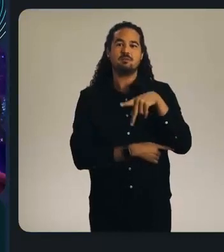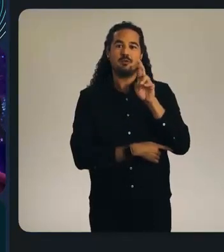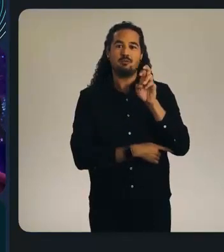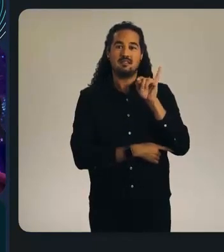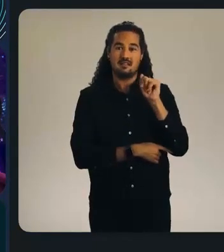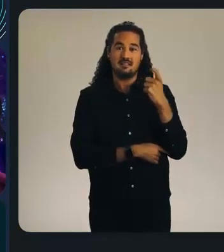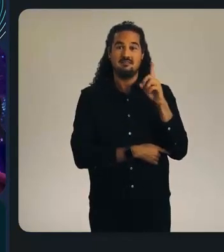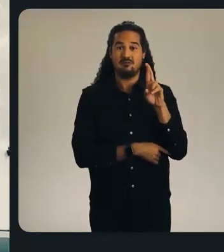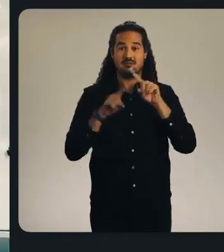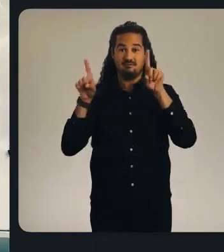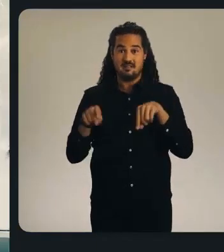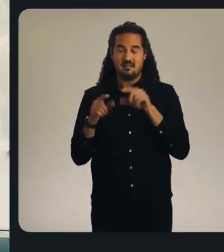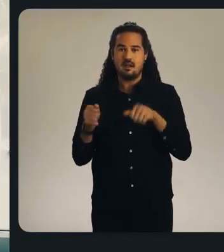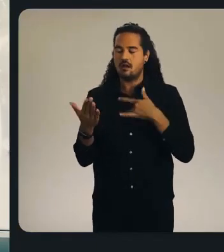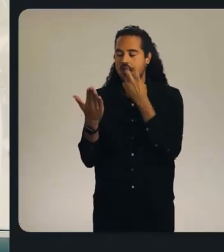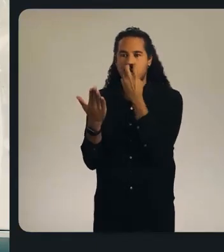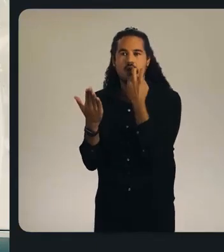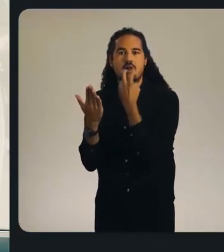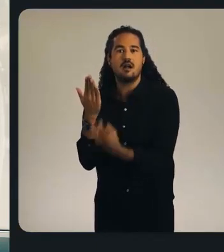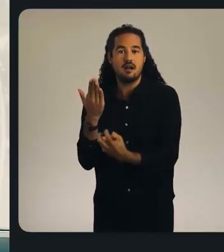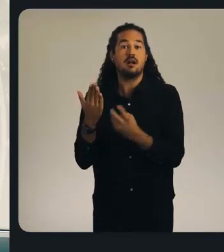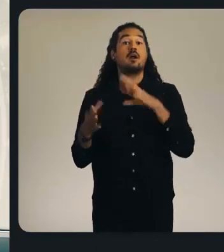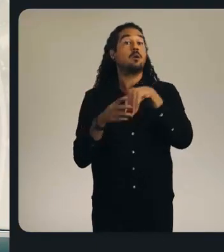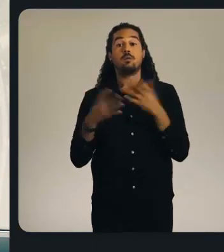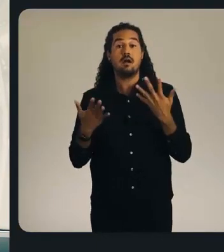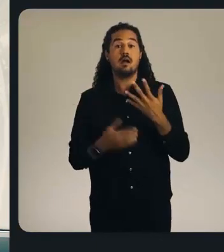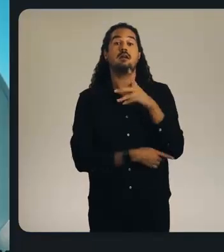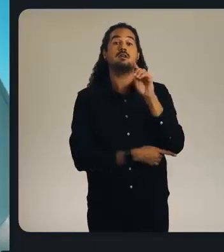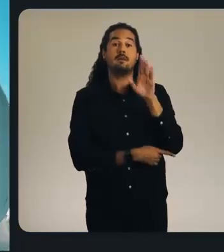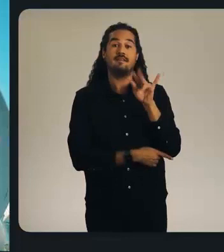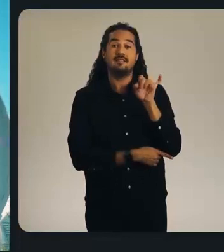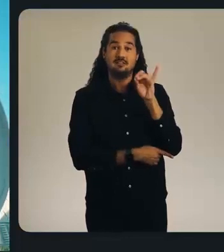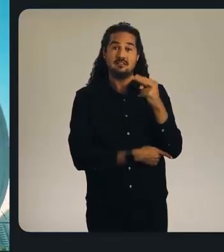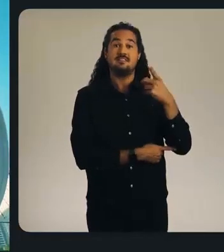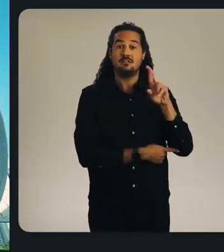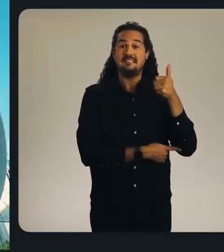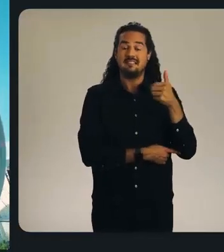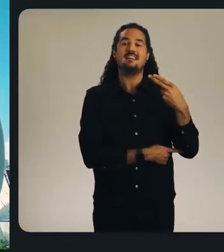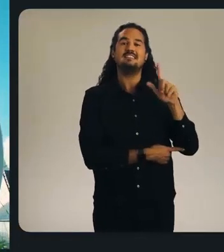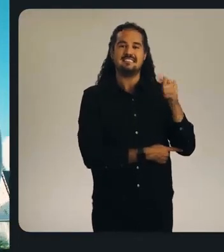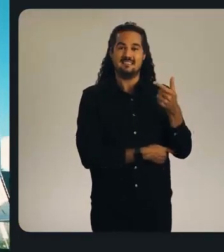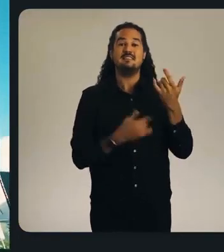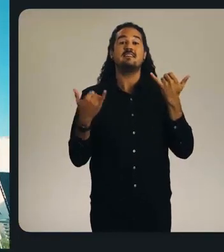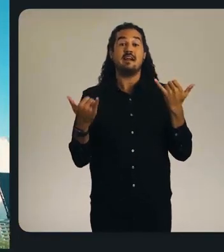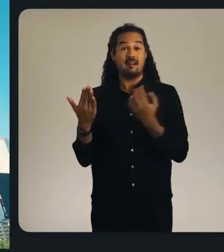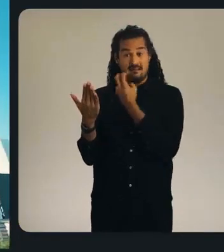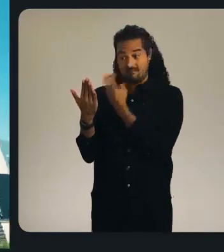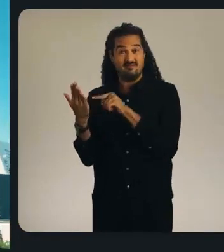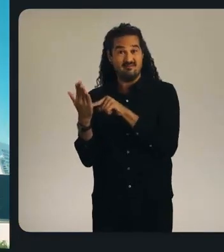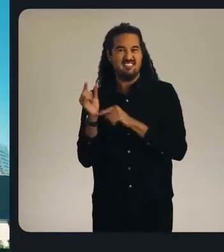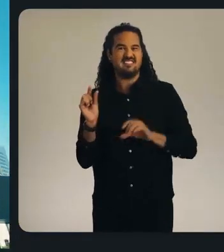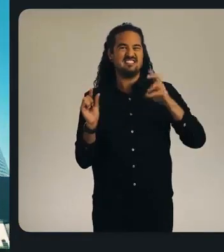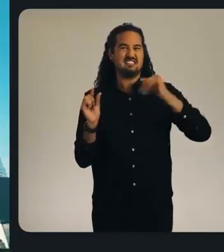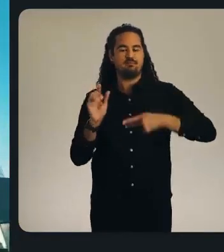delivers an immersive viewing experience with support for Dolby Vision, HDR10, and HLG. Now let's talk about the chip that powers iPhone 13